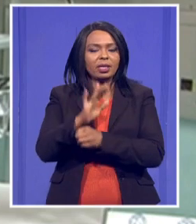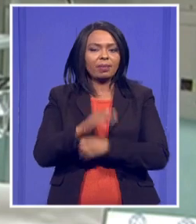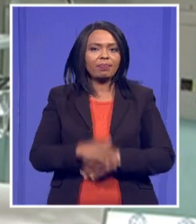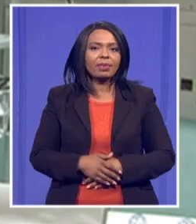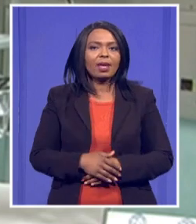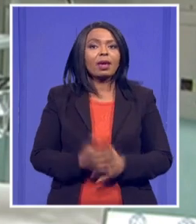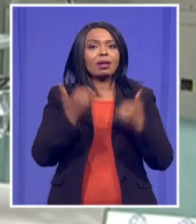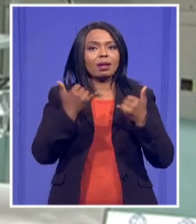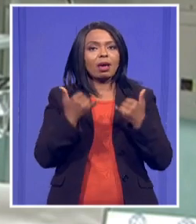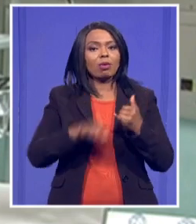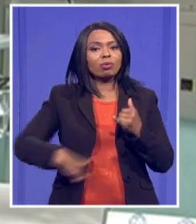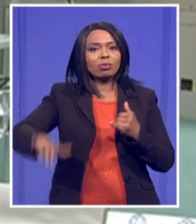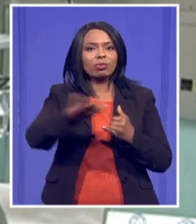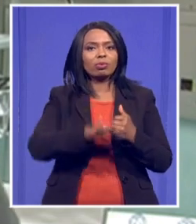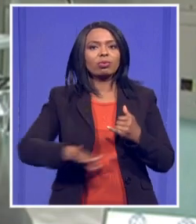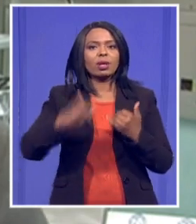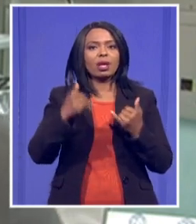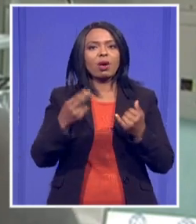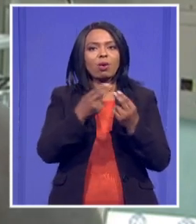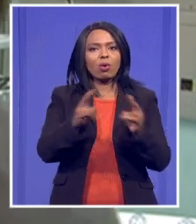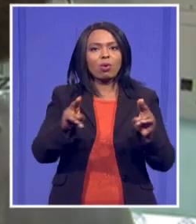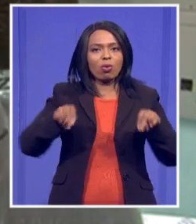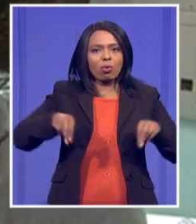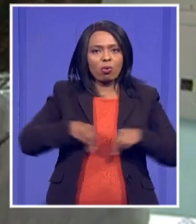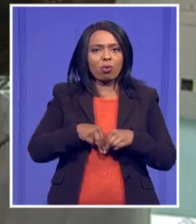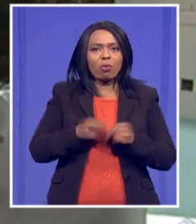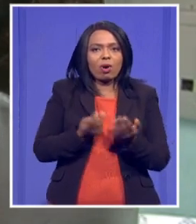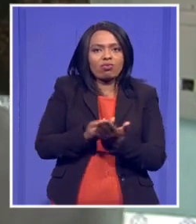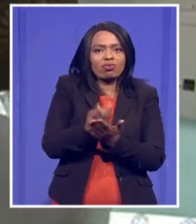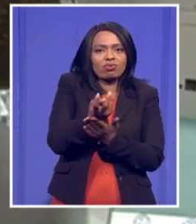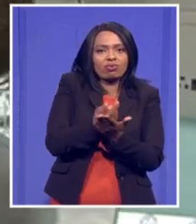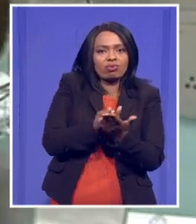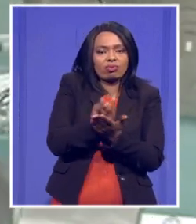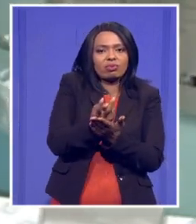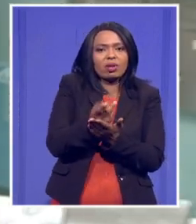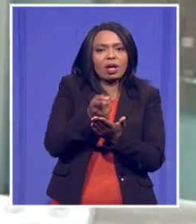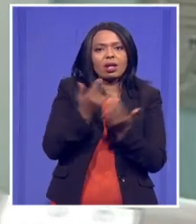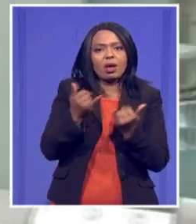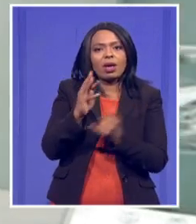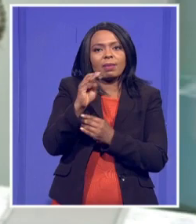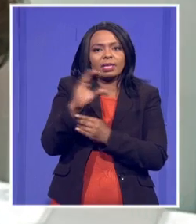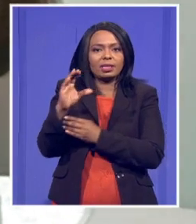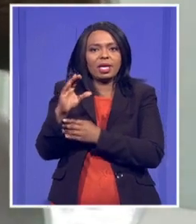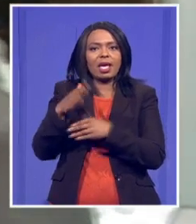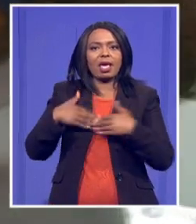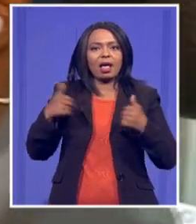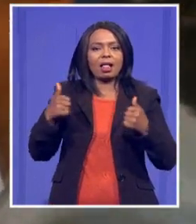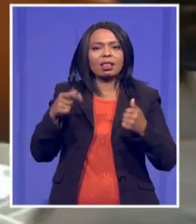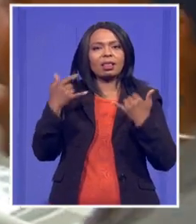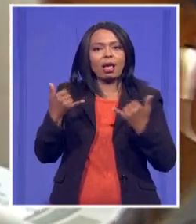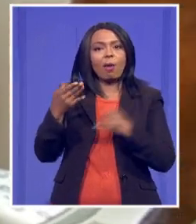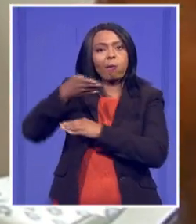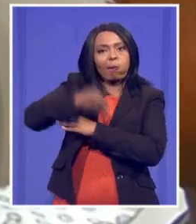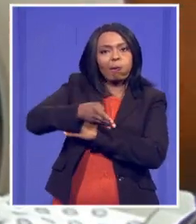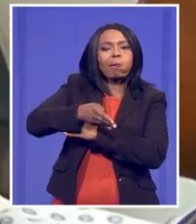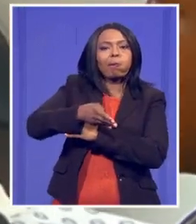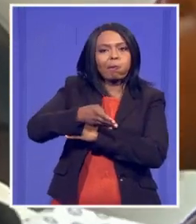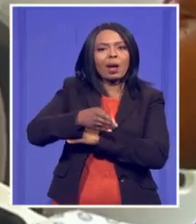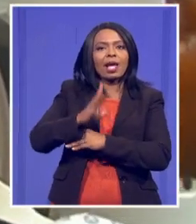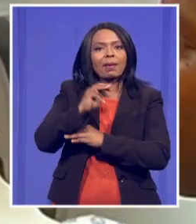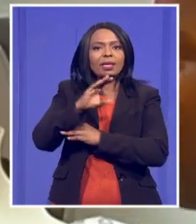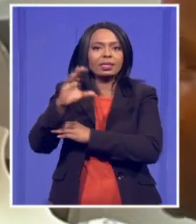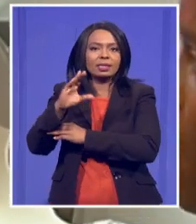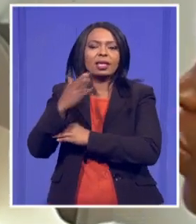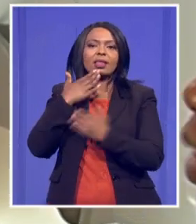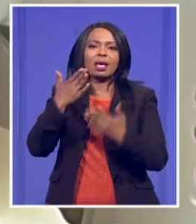in the radiology unit, and I'm joined by the MEC of Health here in the province to tell us more about this launch. MEC, thank you so much.